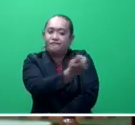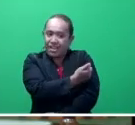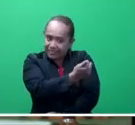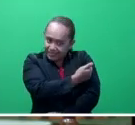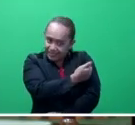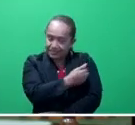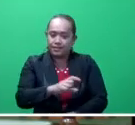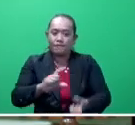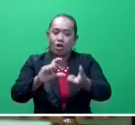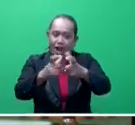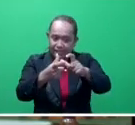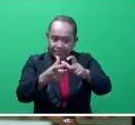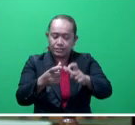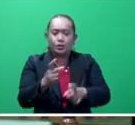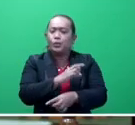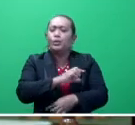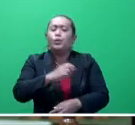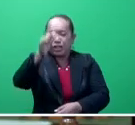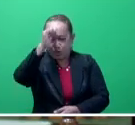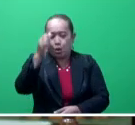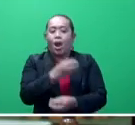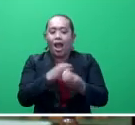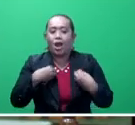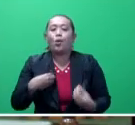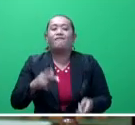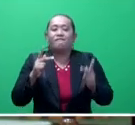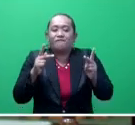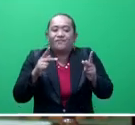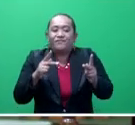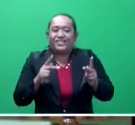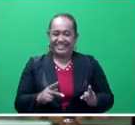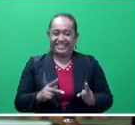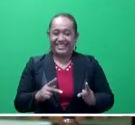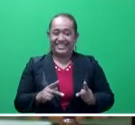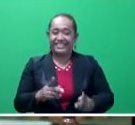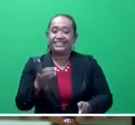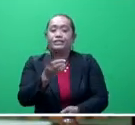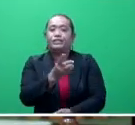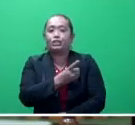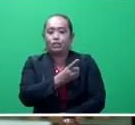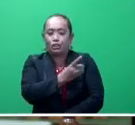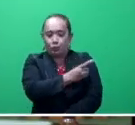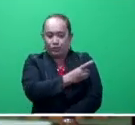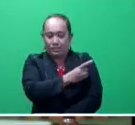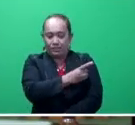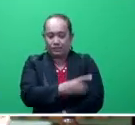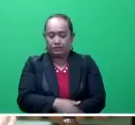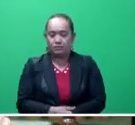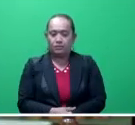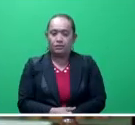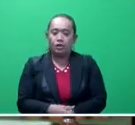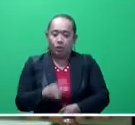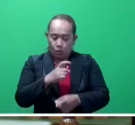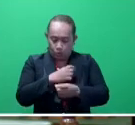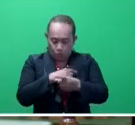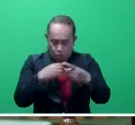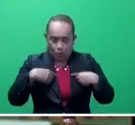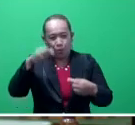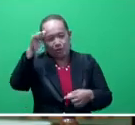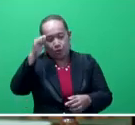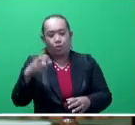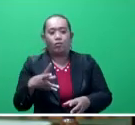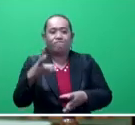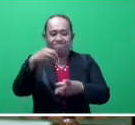not lost sight of our duty and fiscal responsibility. So the assistance that comes in this budget will continue to be deployed